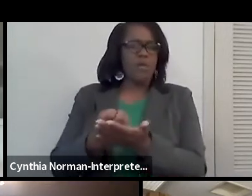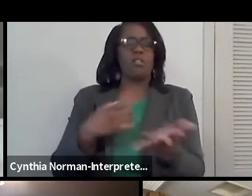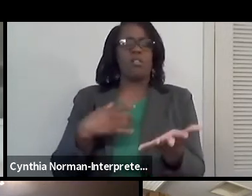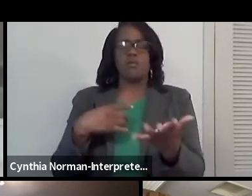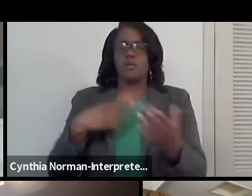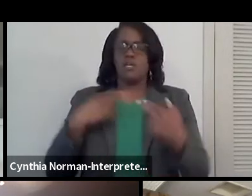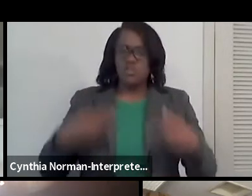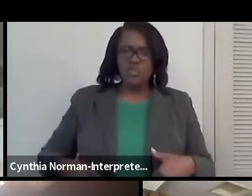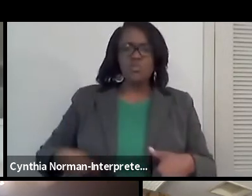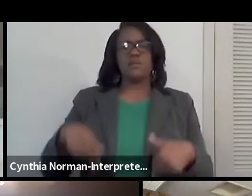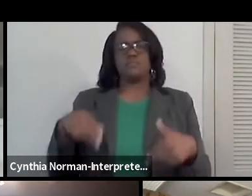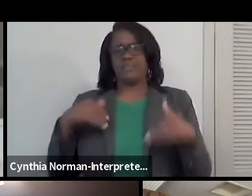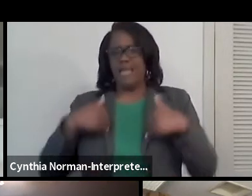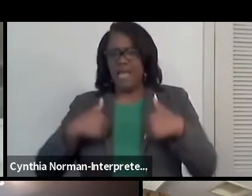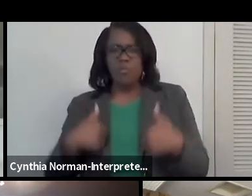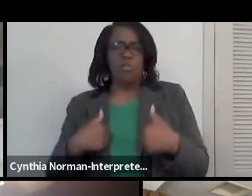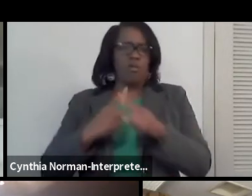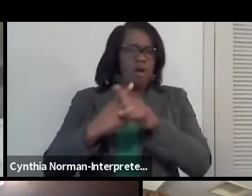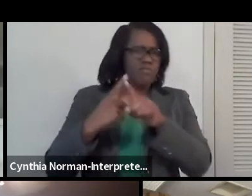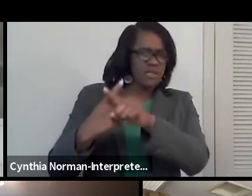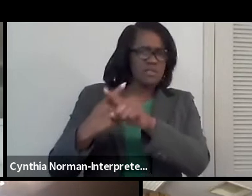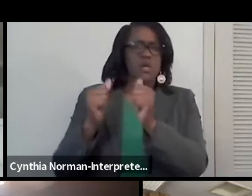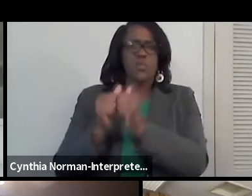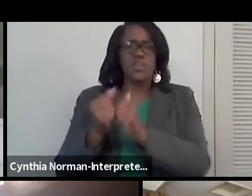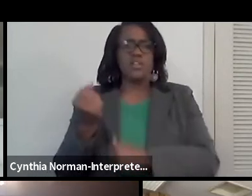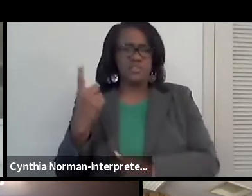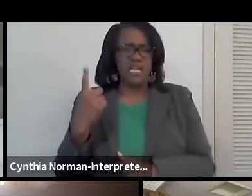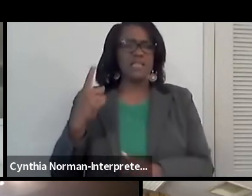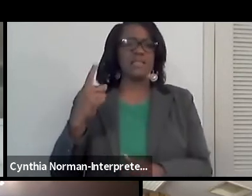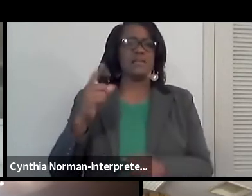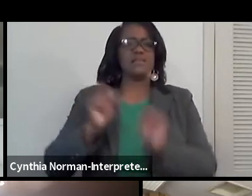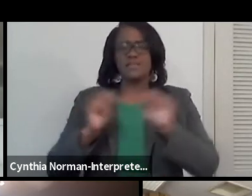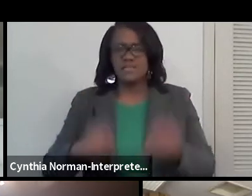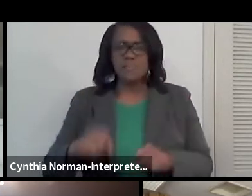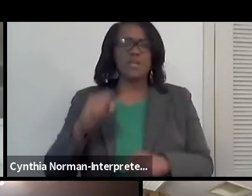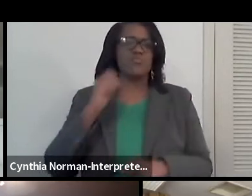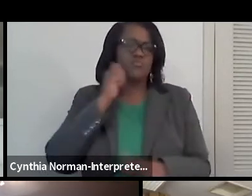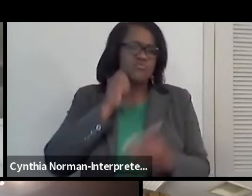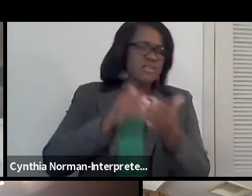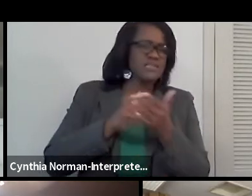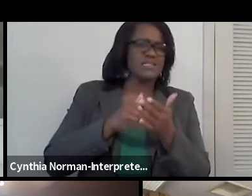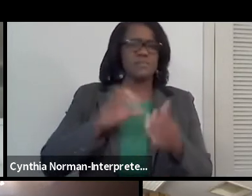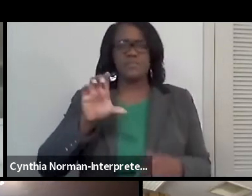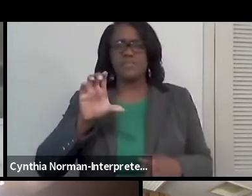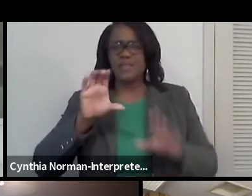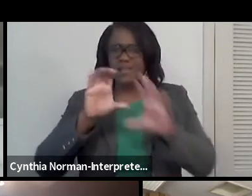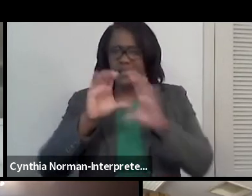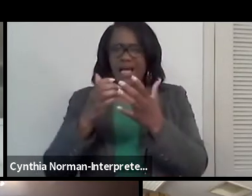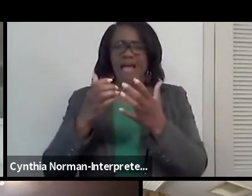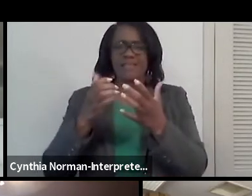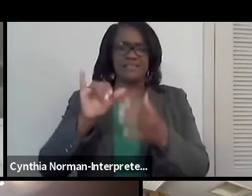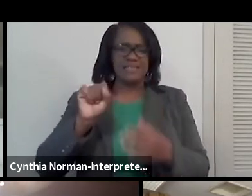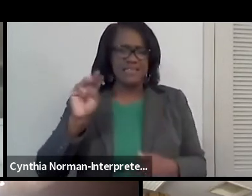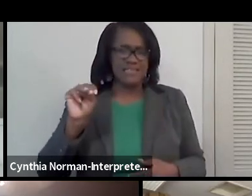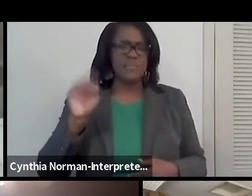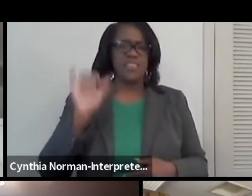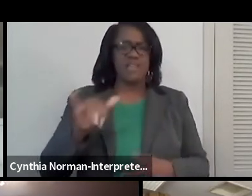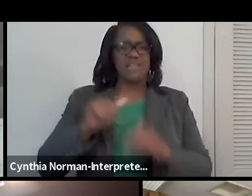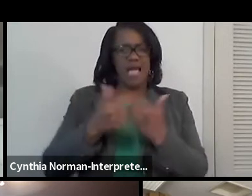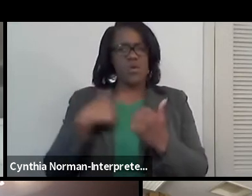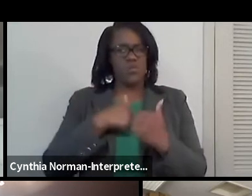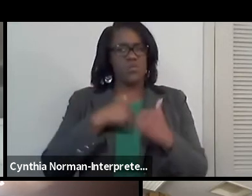the foundational understanding that systemic racism and classism structure the urban landscape and influence the